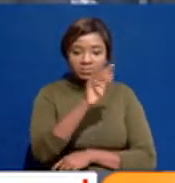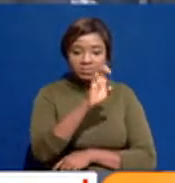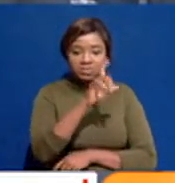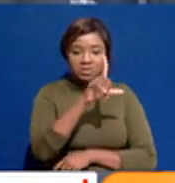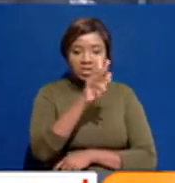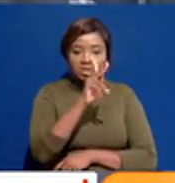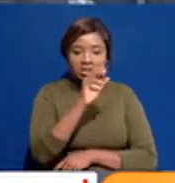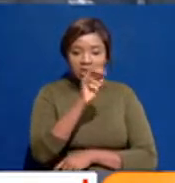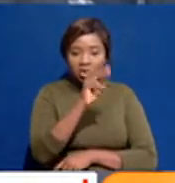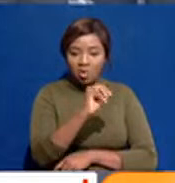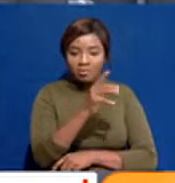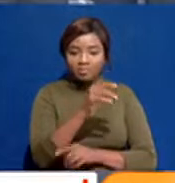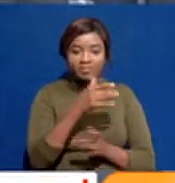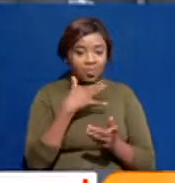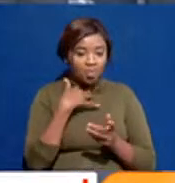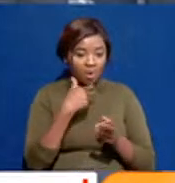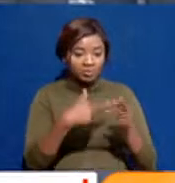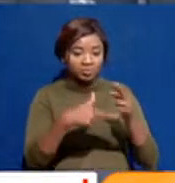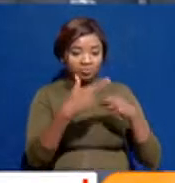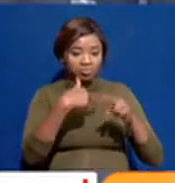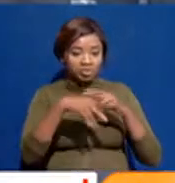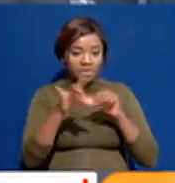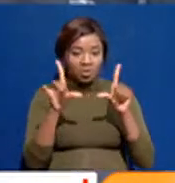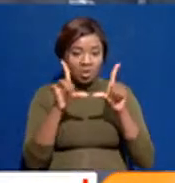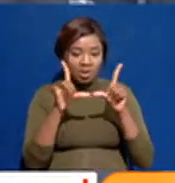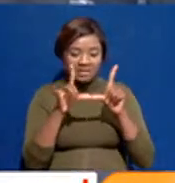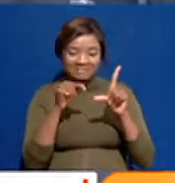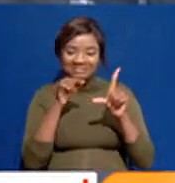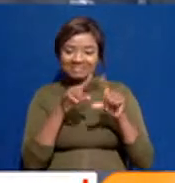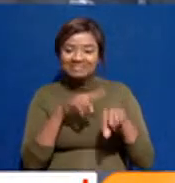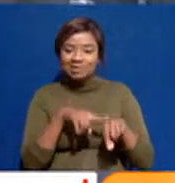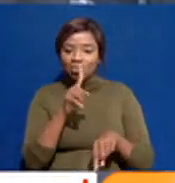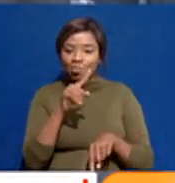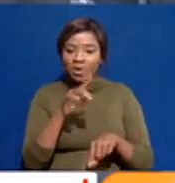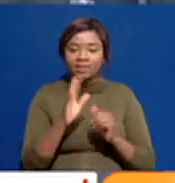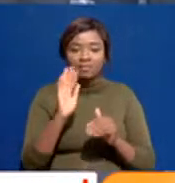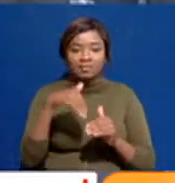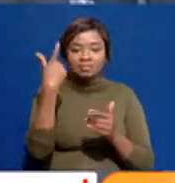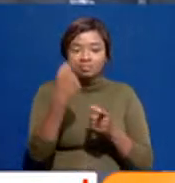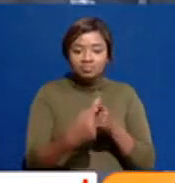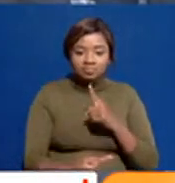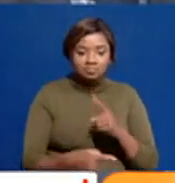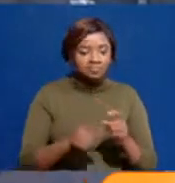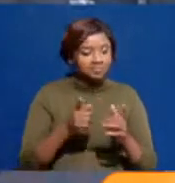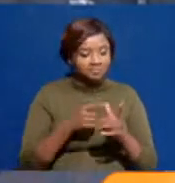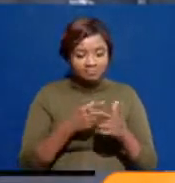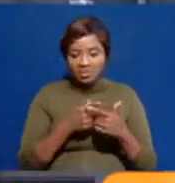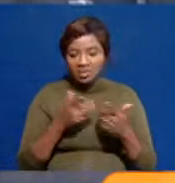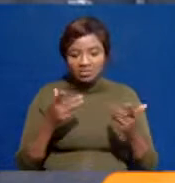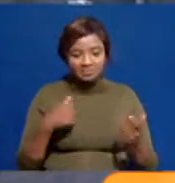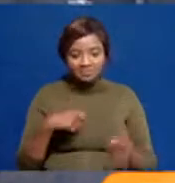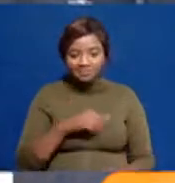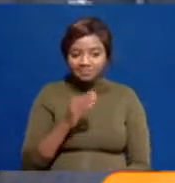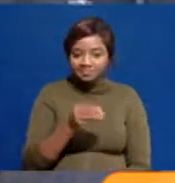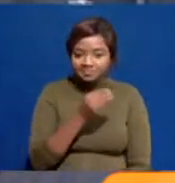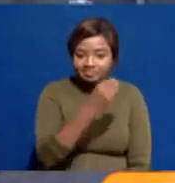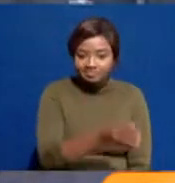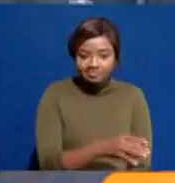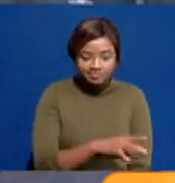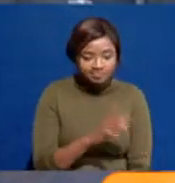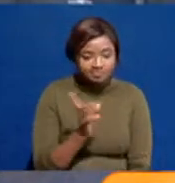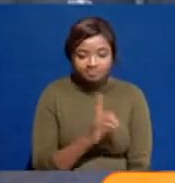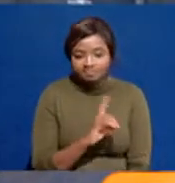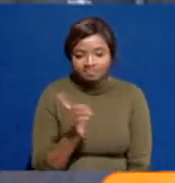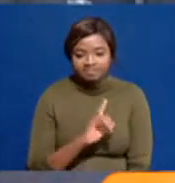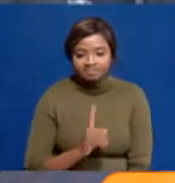new license, which is due next year, most likely the